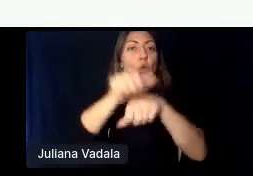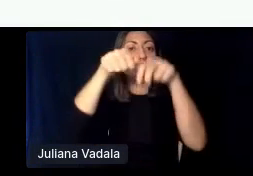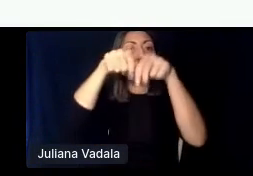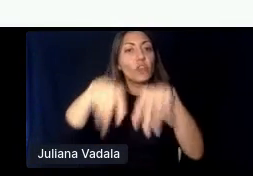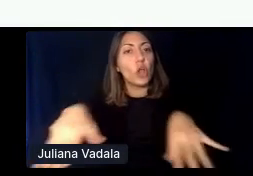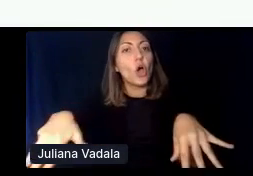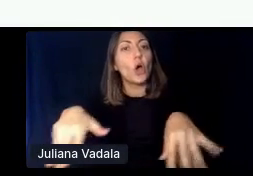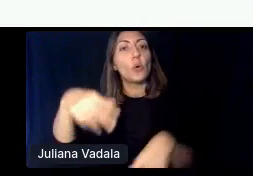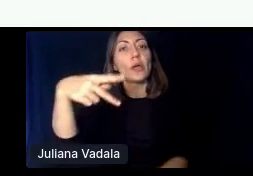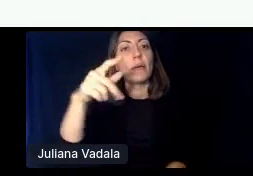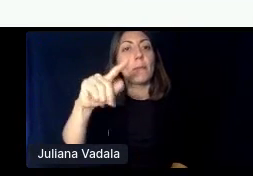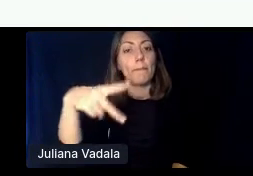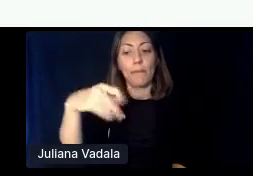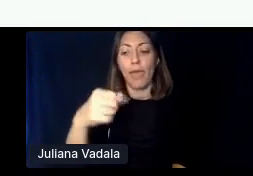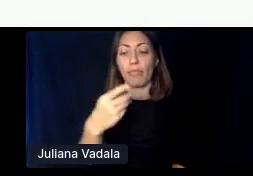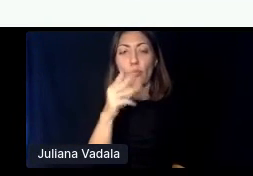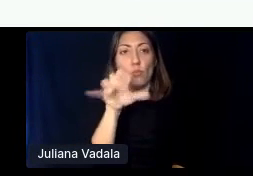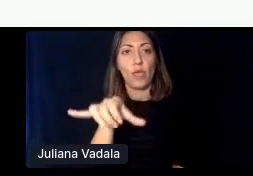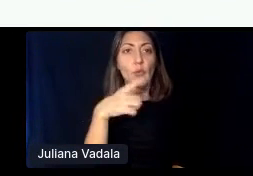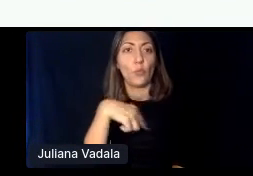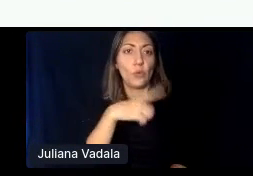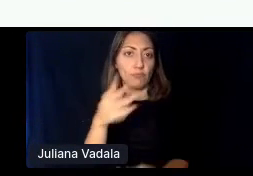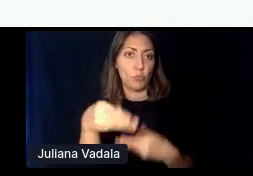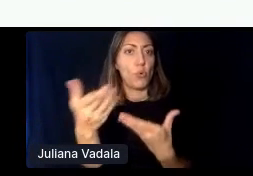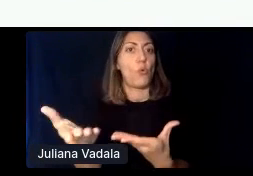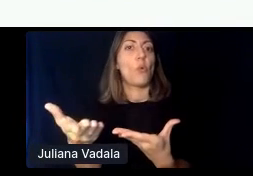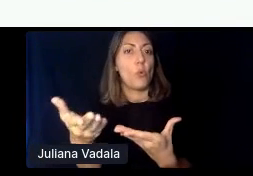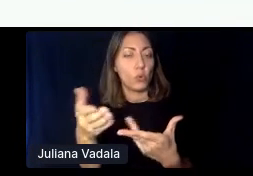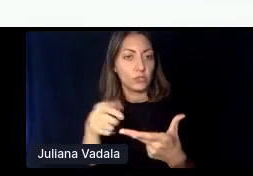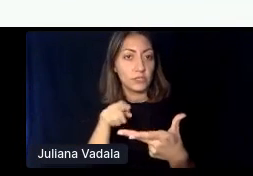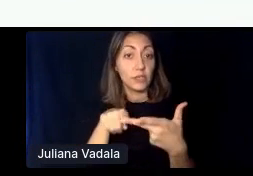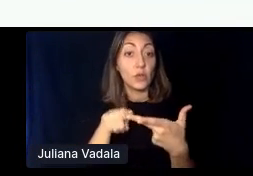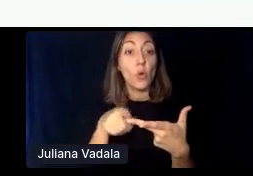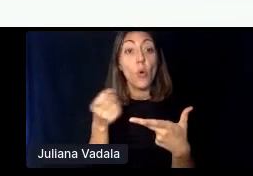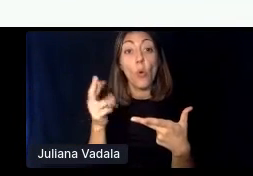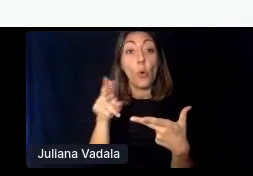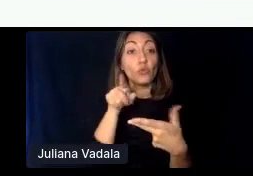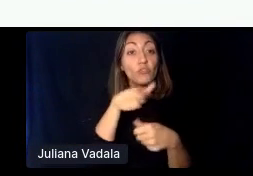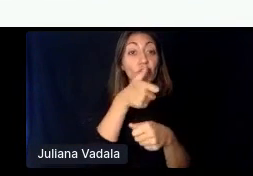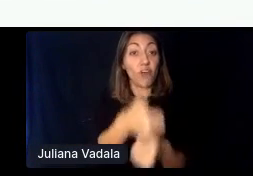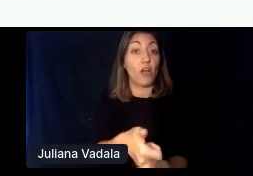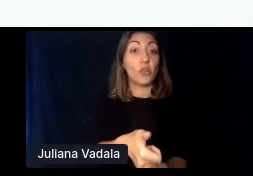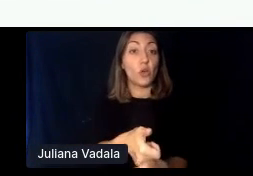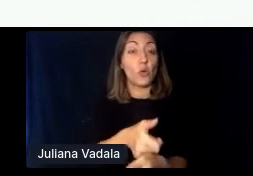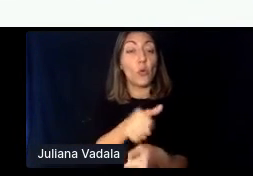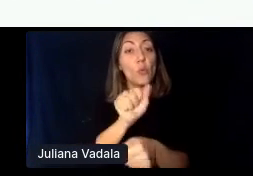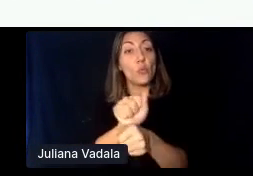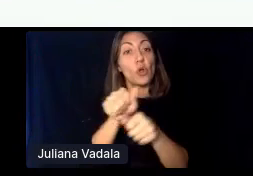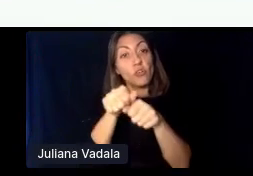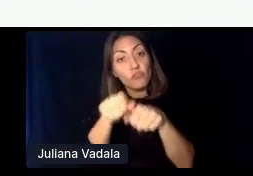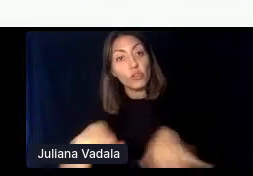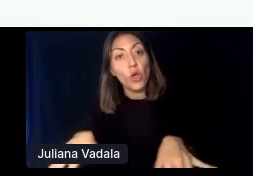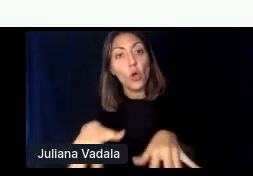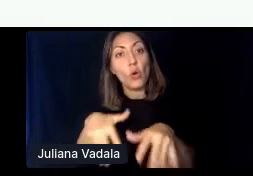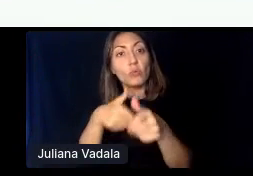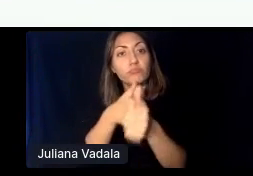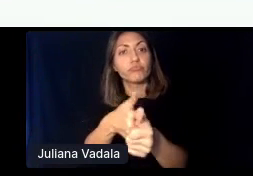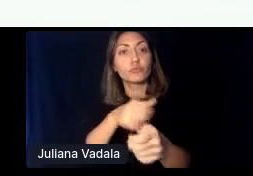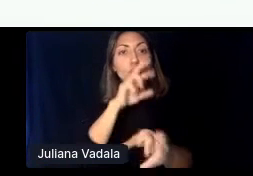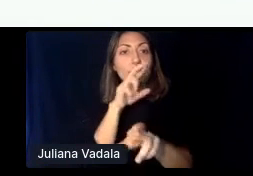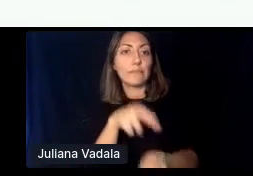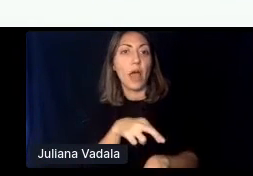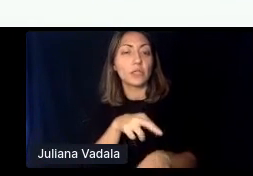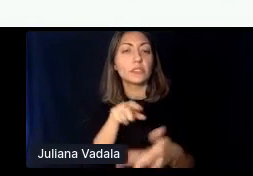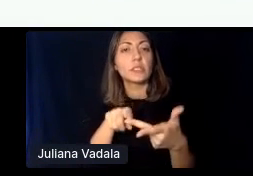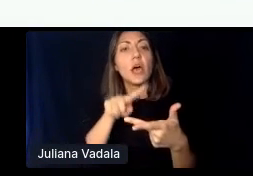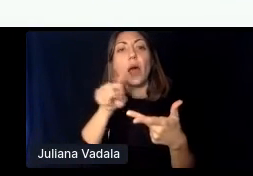for voters who are undecided, selecting and sending a standard pre-written response that describes in general how the Trump agenda